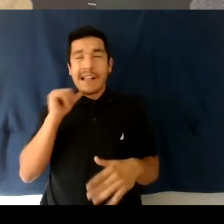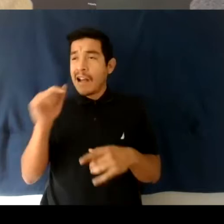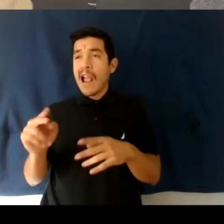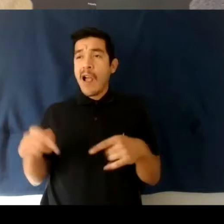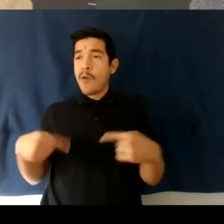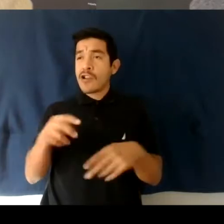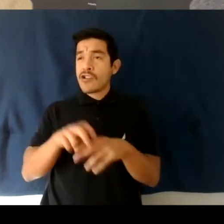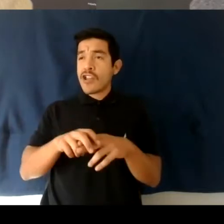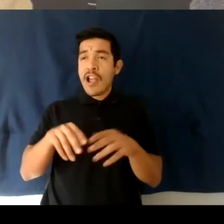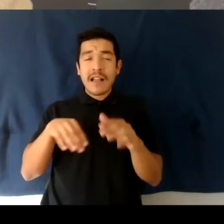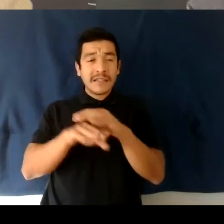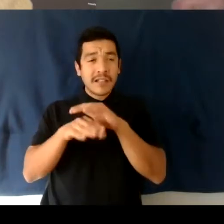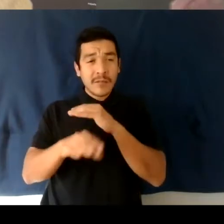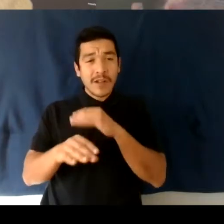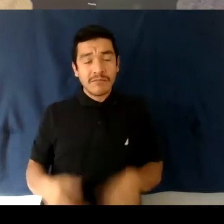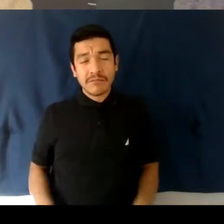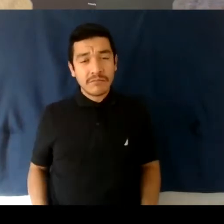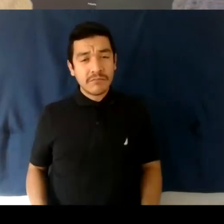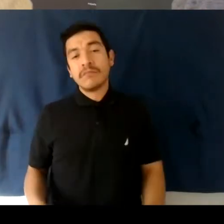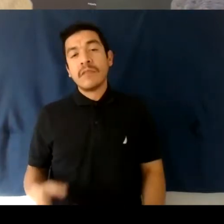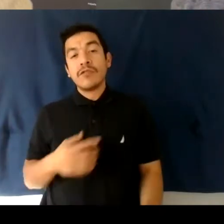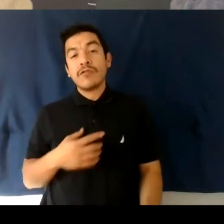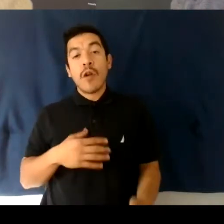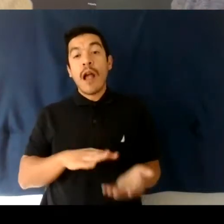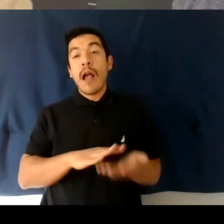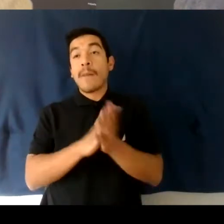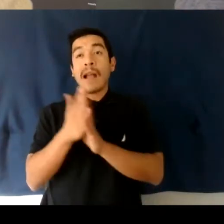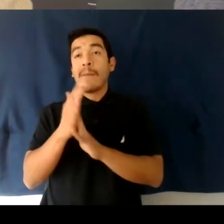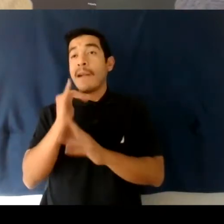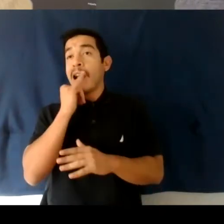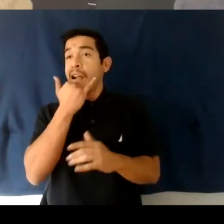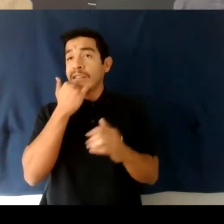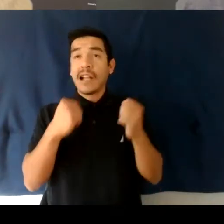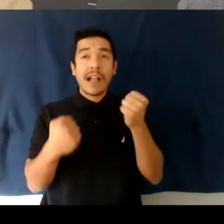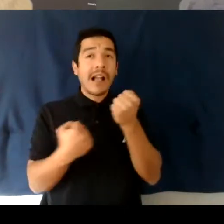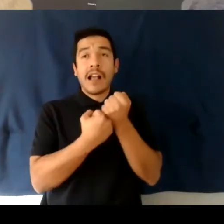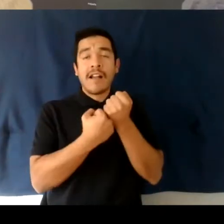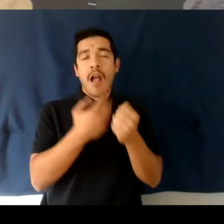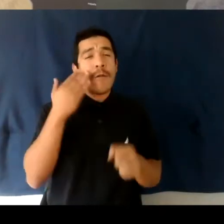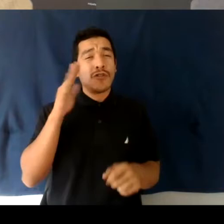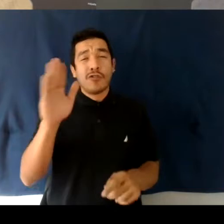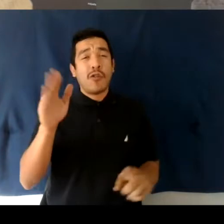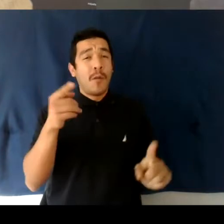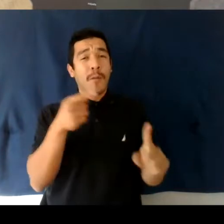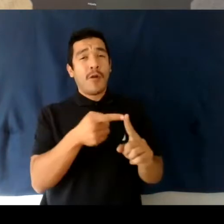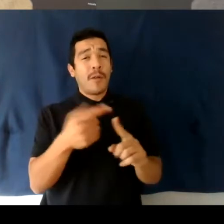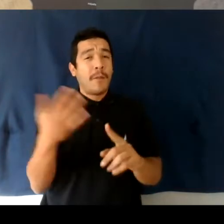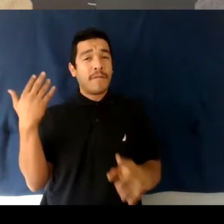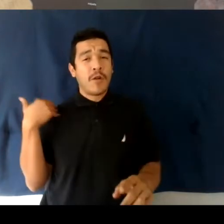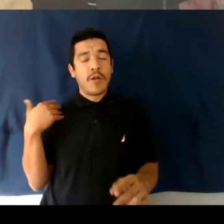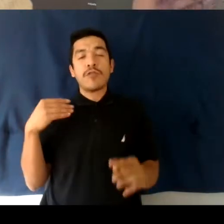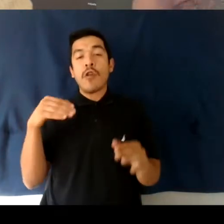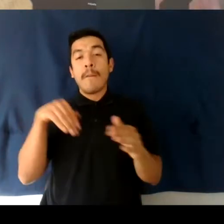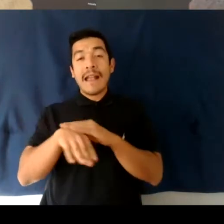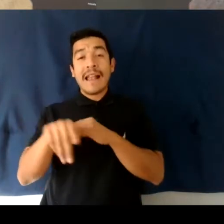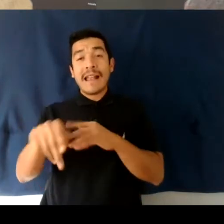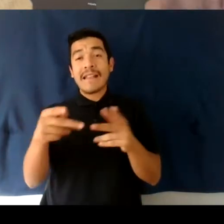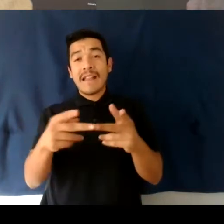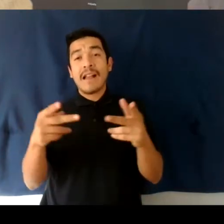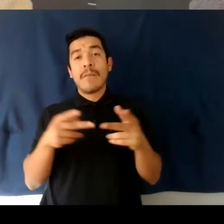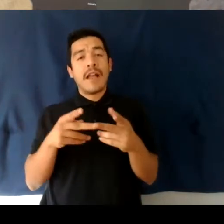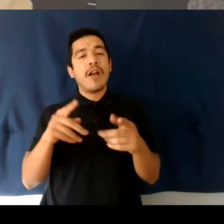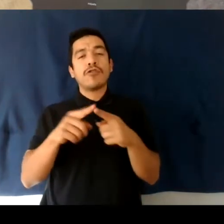And so really, I became an accidental advocate, because to your point, to be in these spaces and to